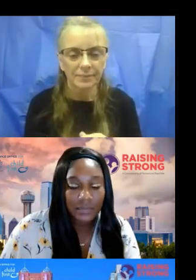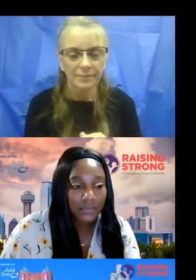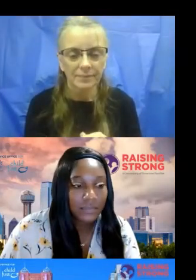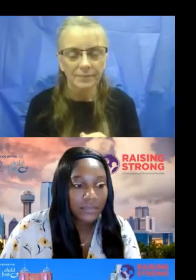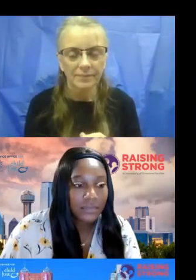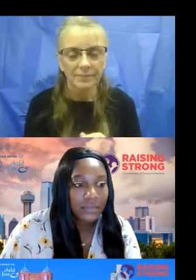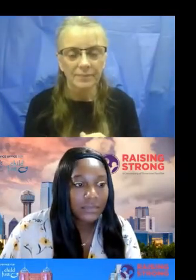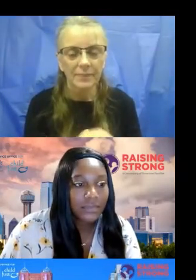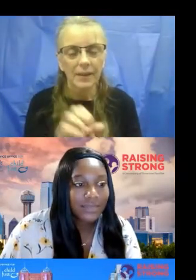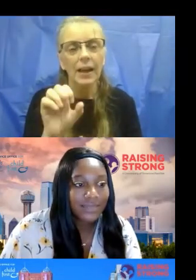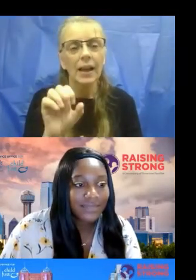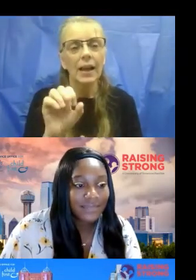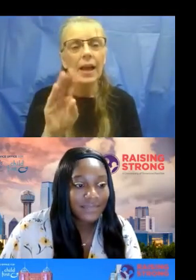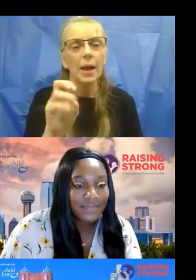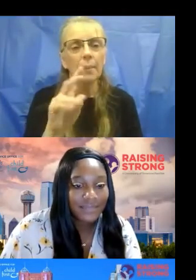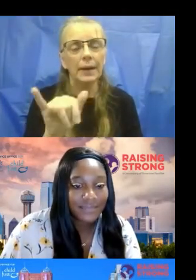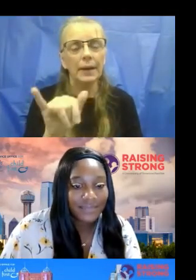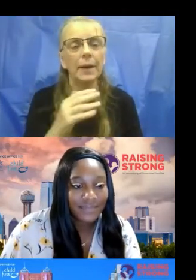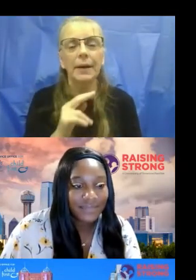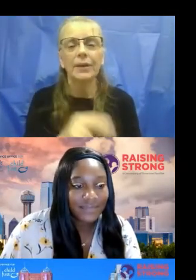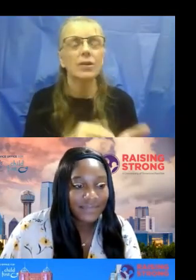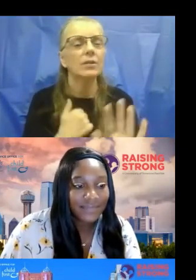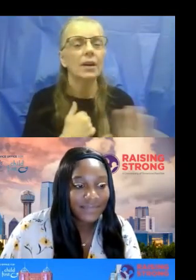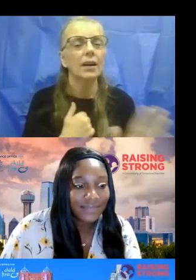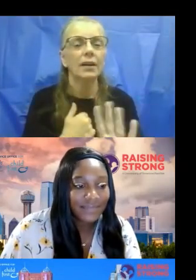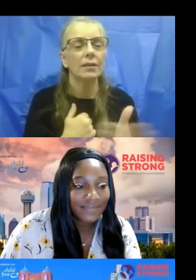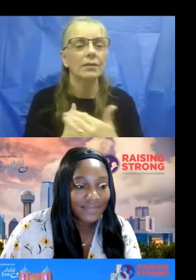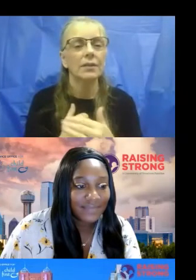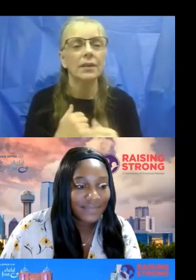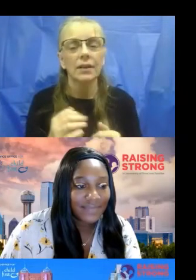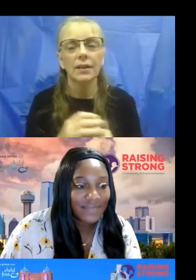Ebony, my nurse was okay. Sorry, that wasn't it.